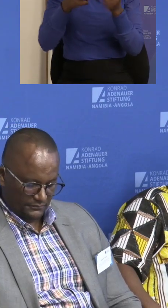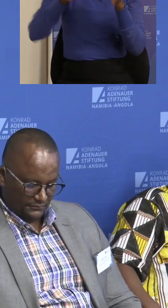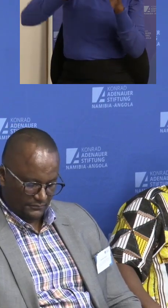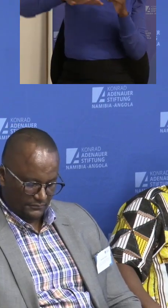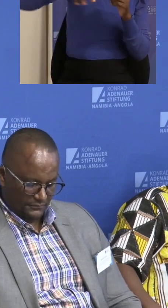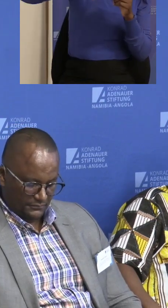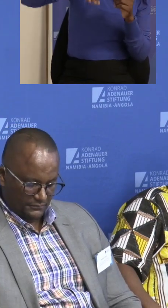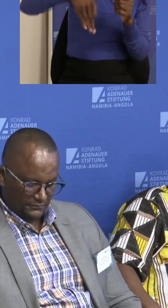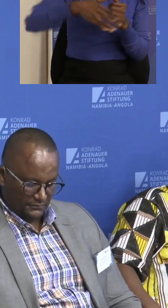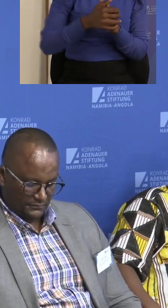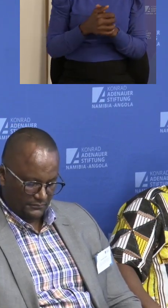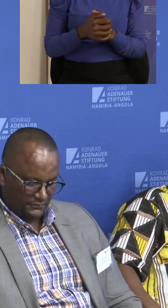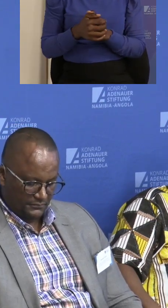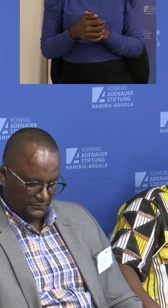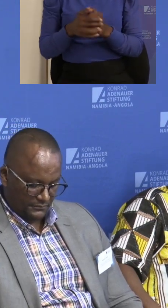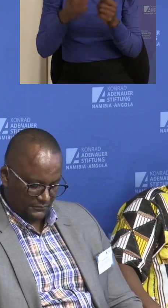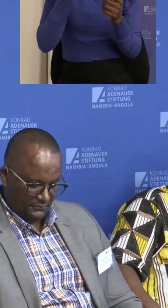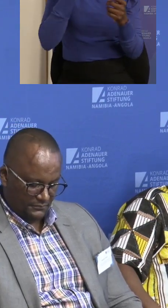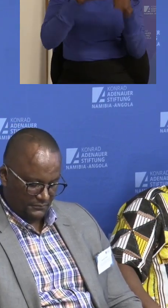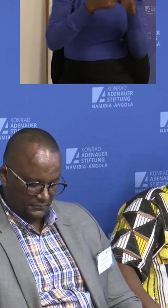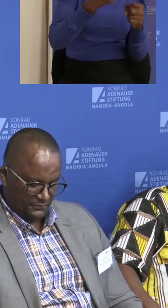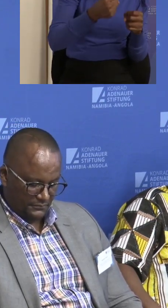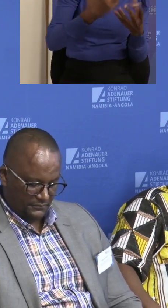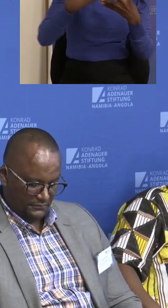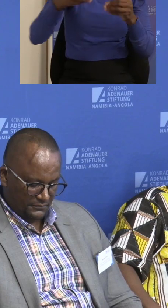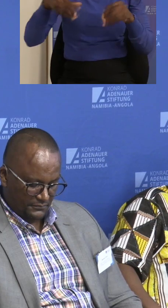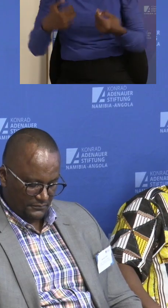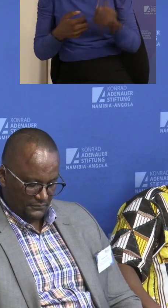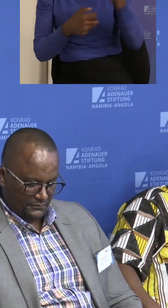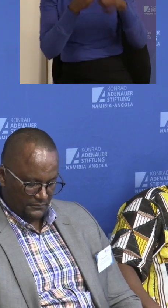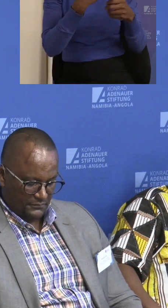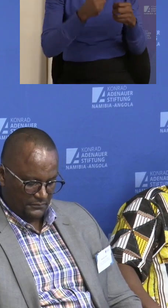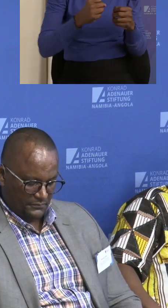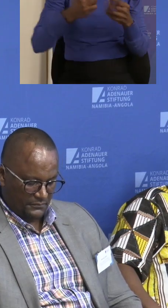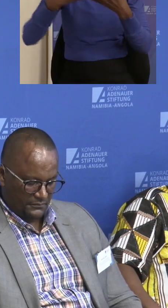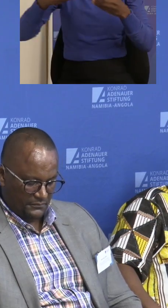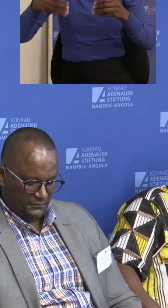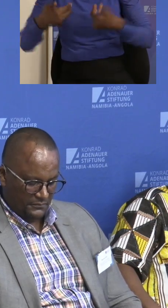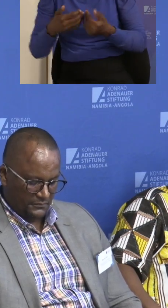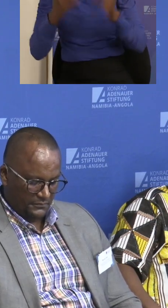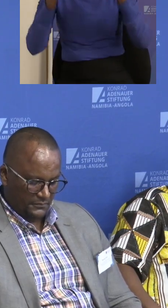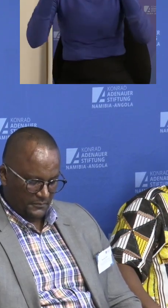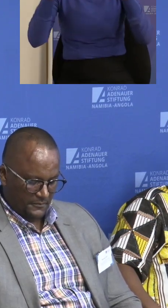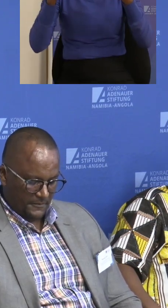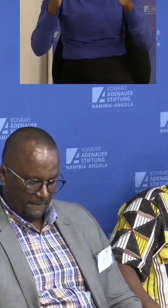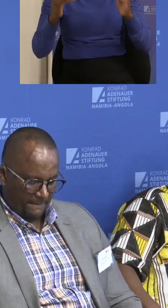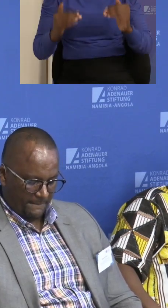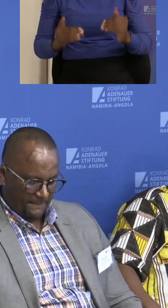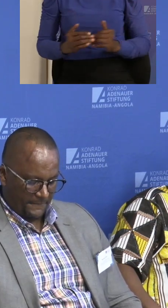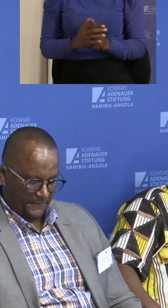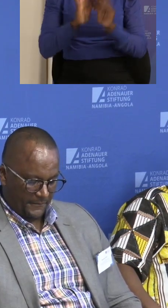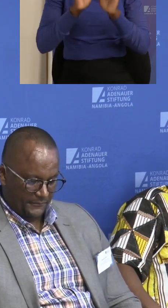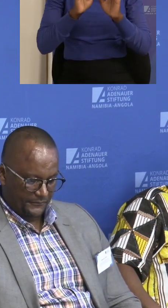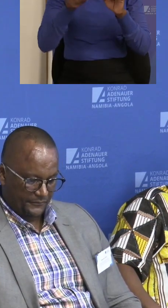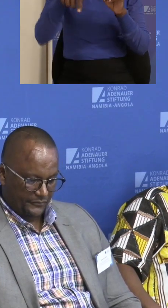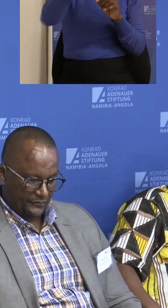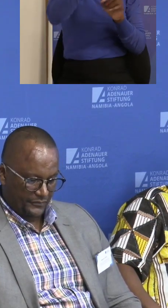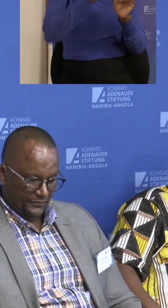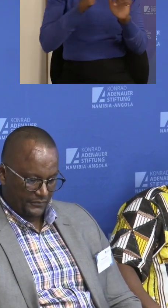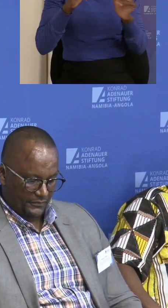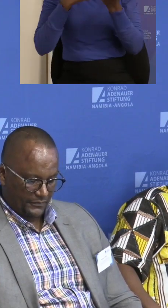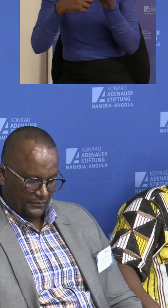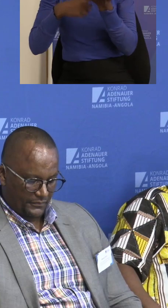at solutions. Since this is a public debate, and education should not be just